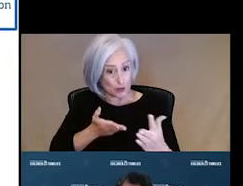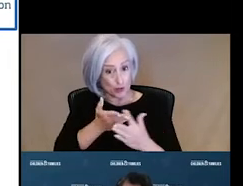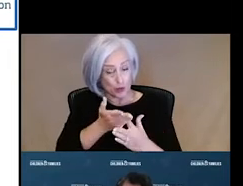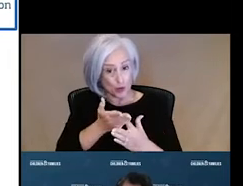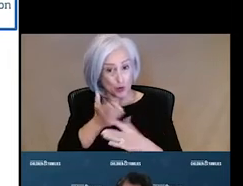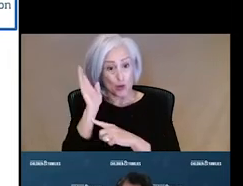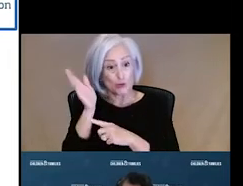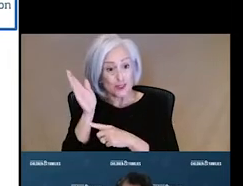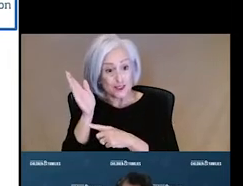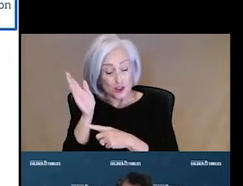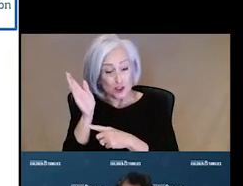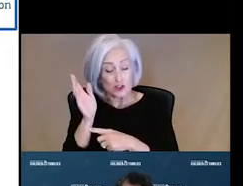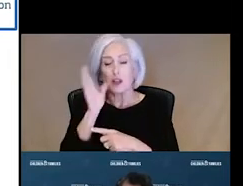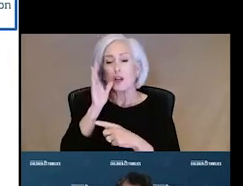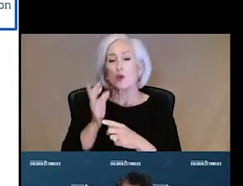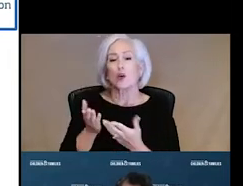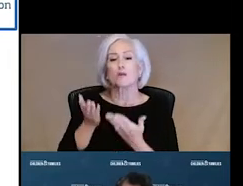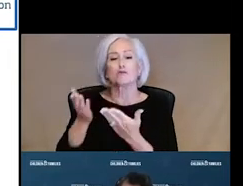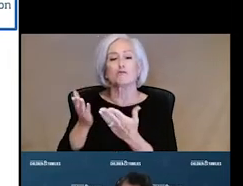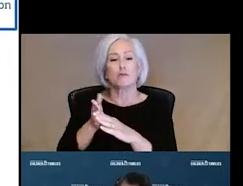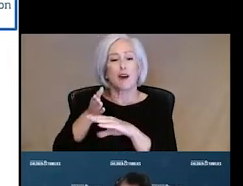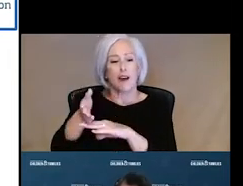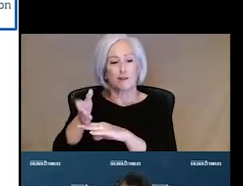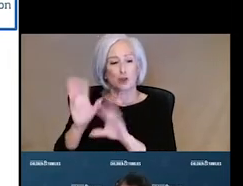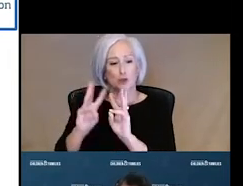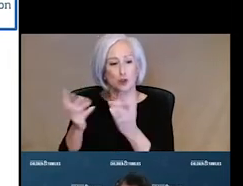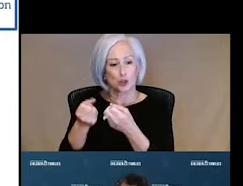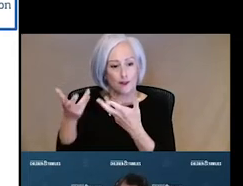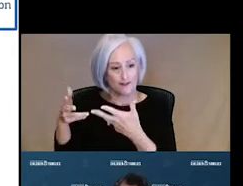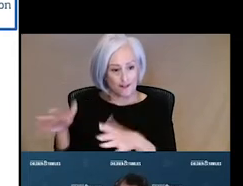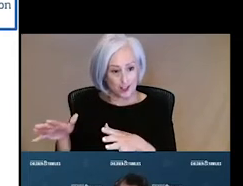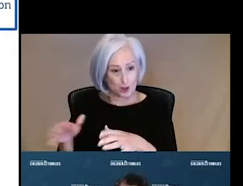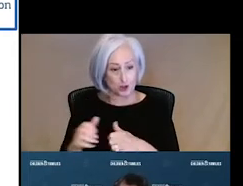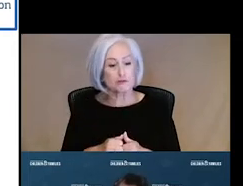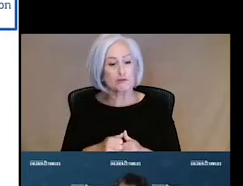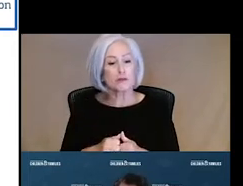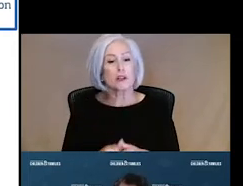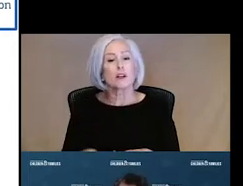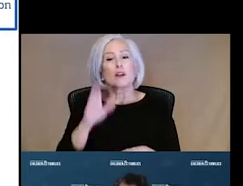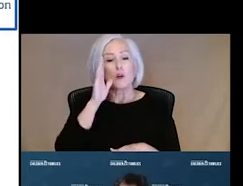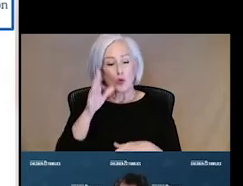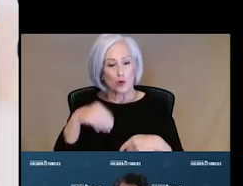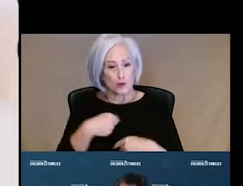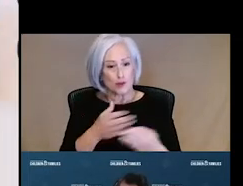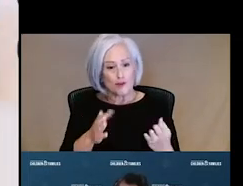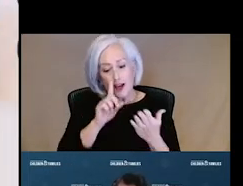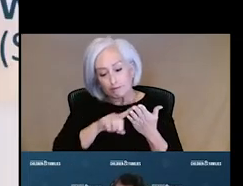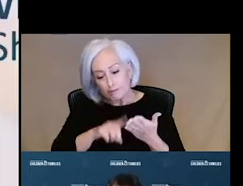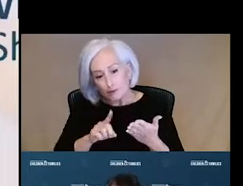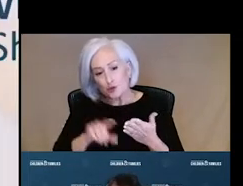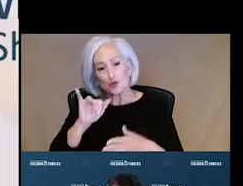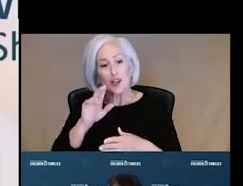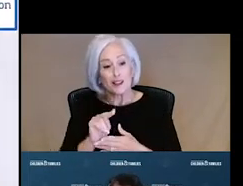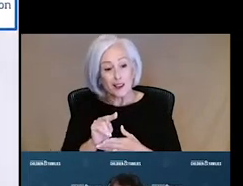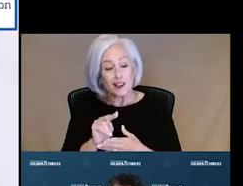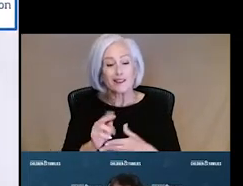Throughout the training, we will provide knowledge checks and activities and ask you to share your thoughts in the chat. I've already noticed